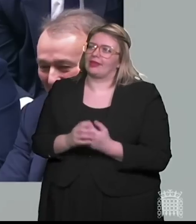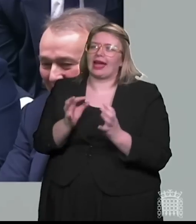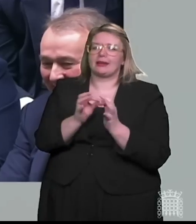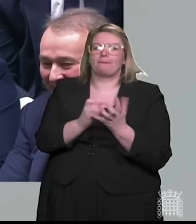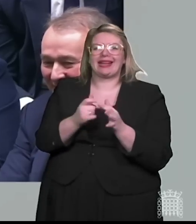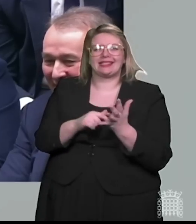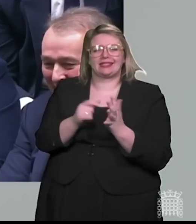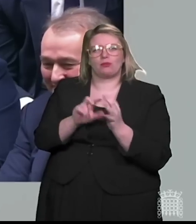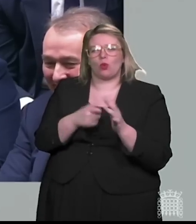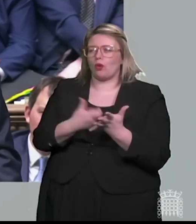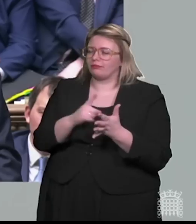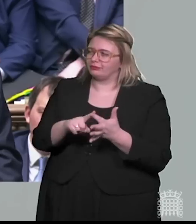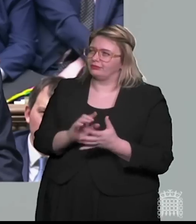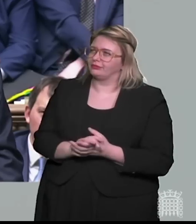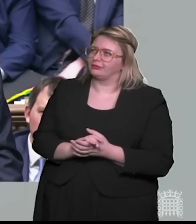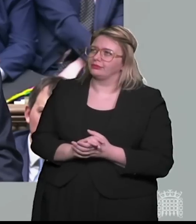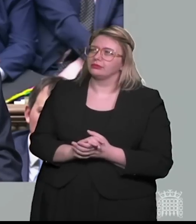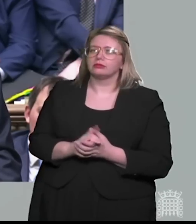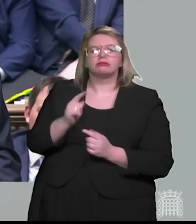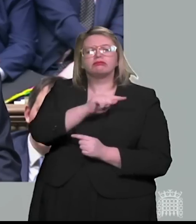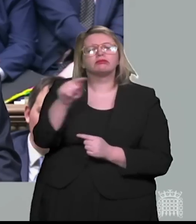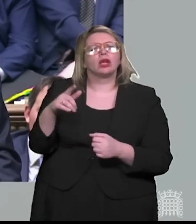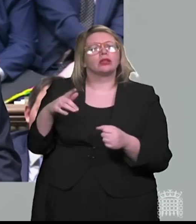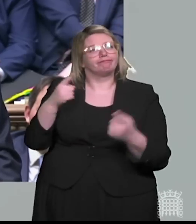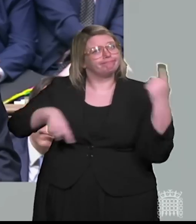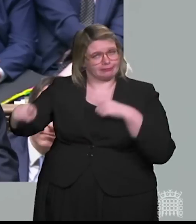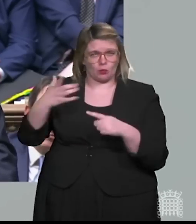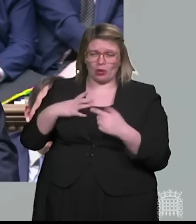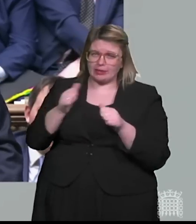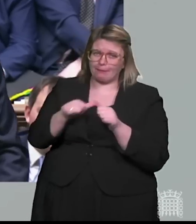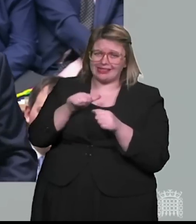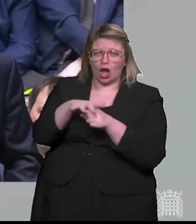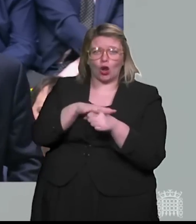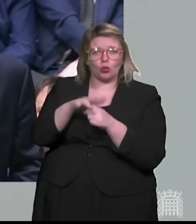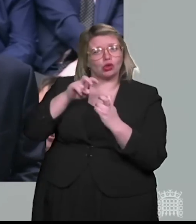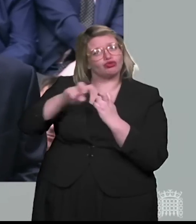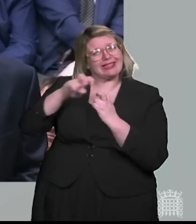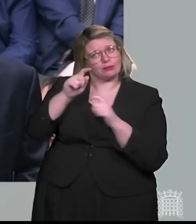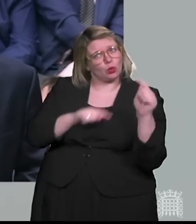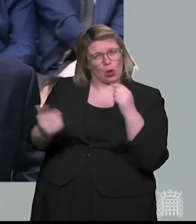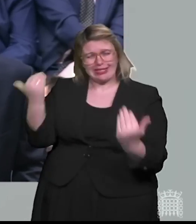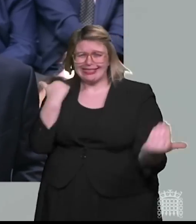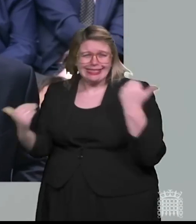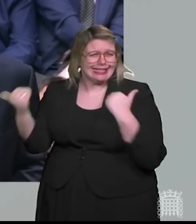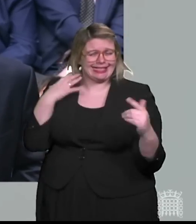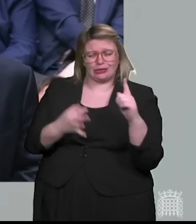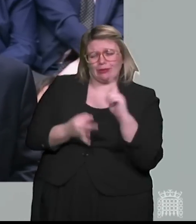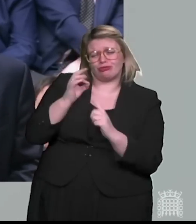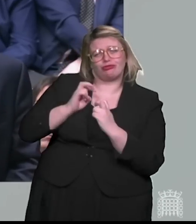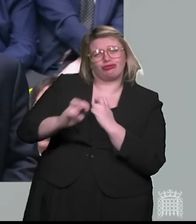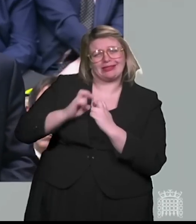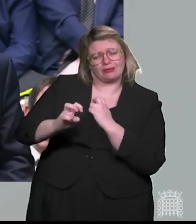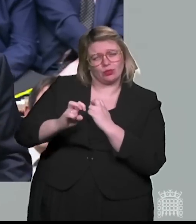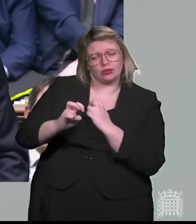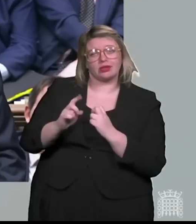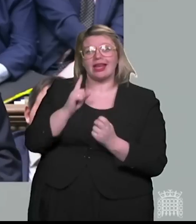Having listened to the case for better local transport infrastructure from many honourable members, I can announce a second round